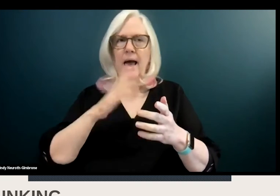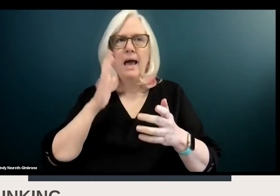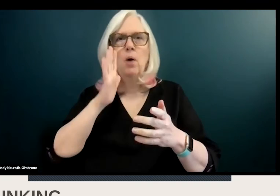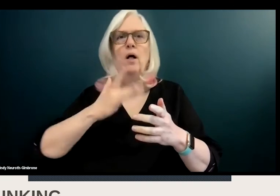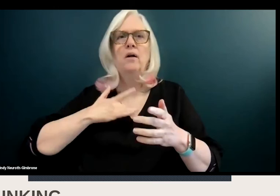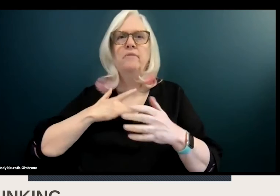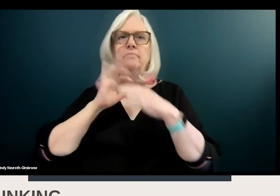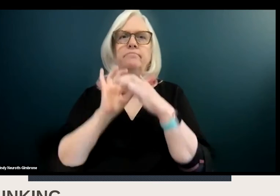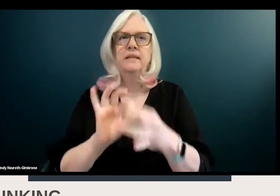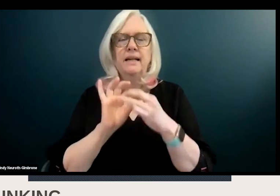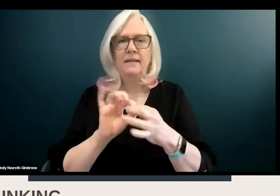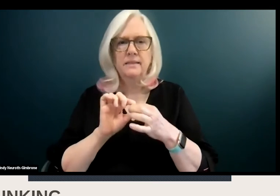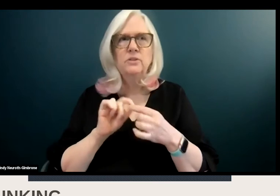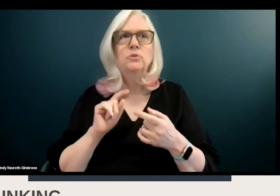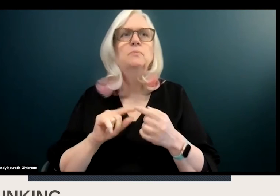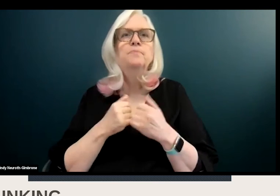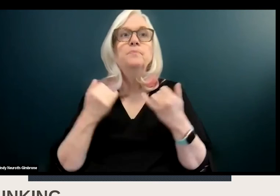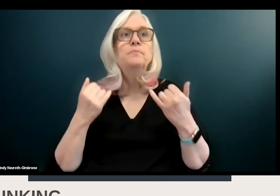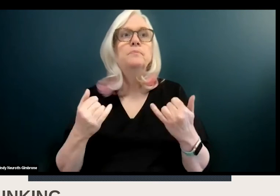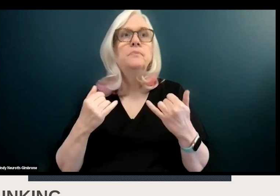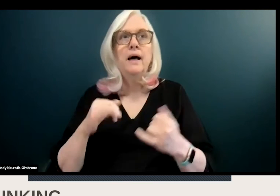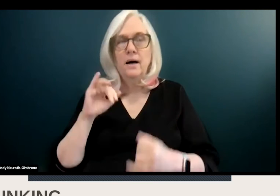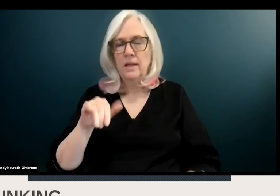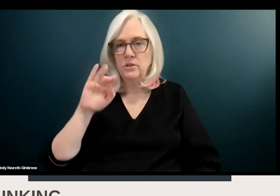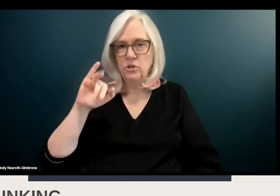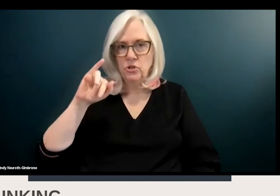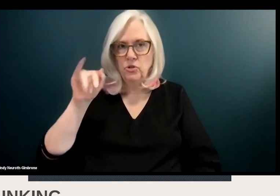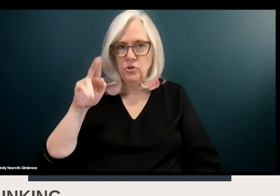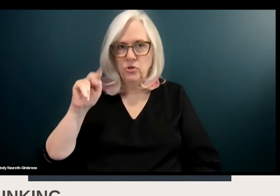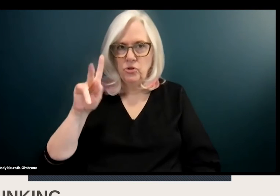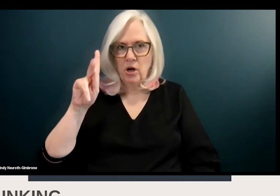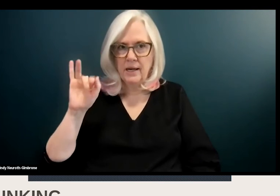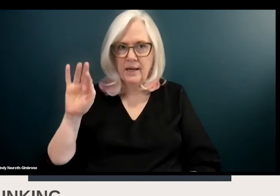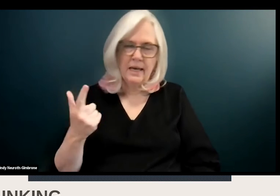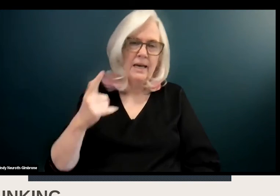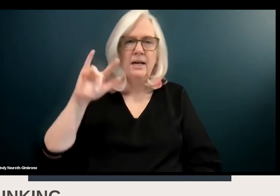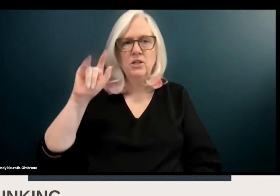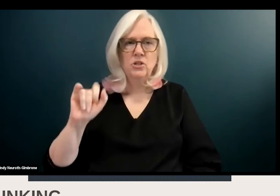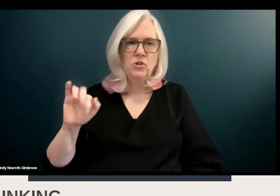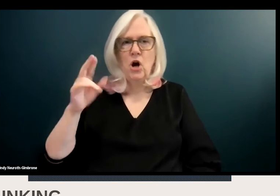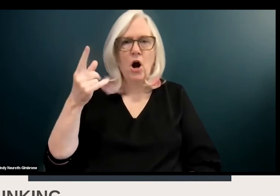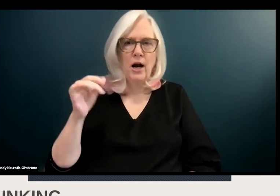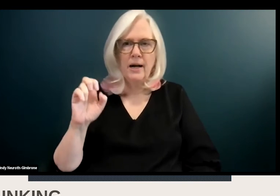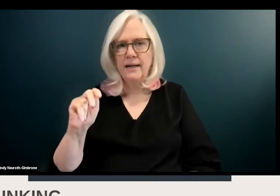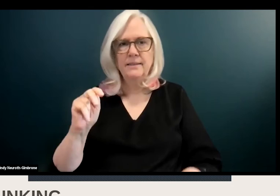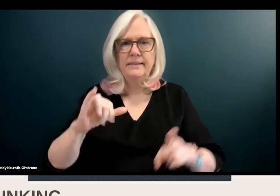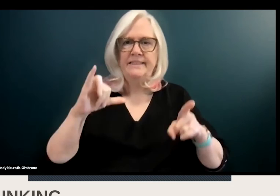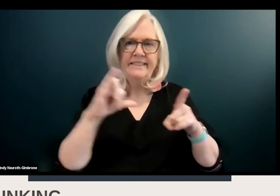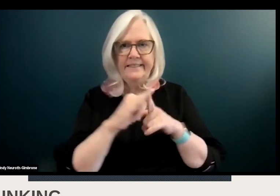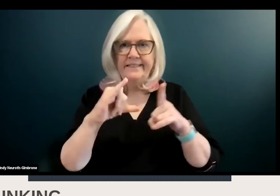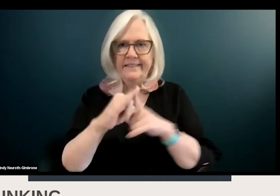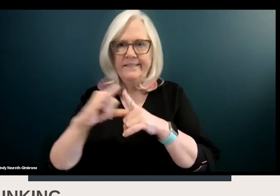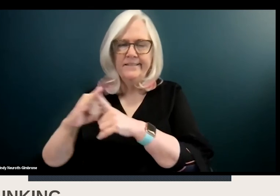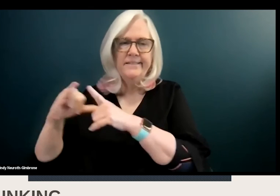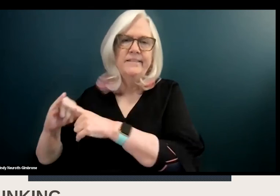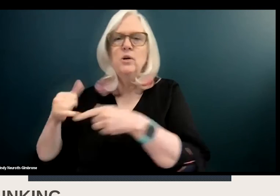And then there's junking jargon. Keith and I, as well as our whole team of librarians, we actively try and avoid